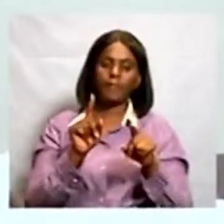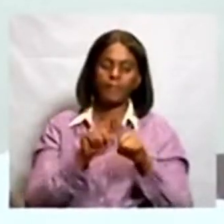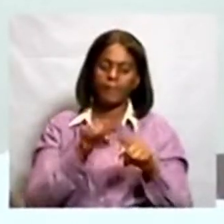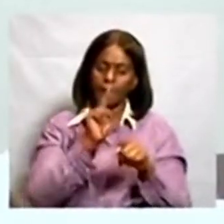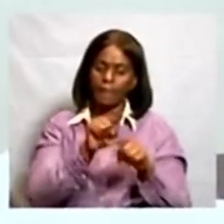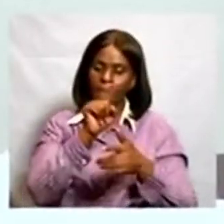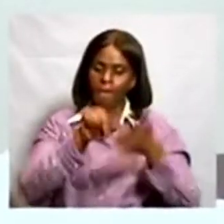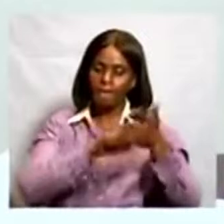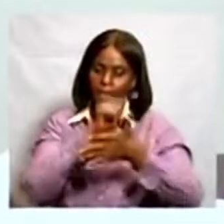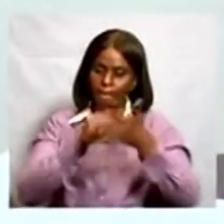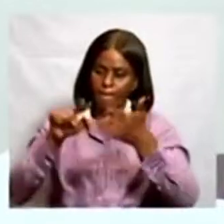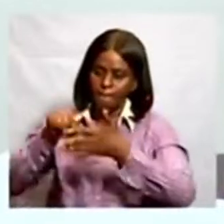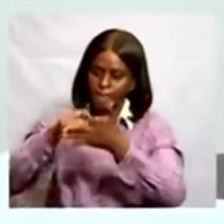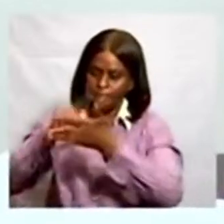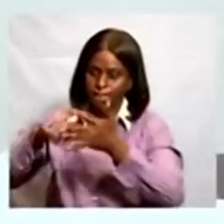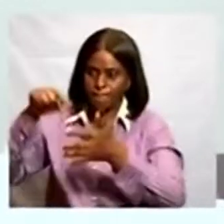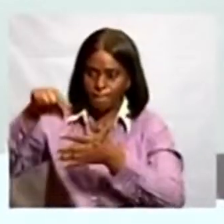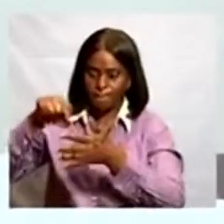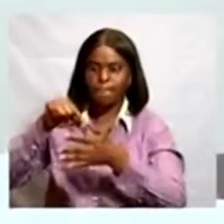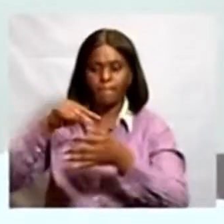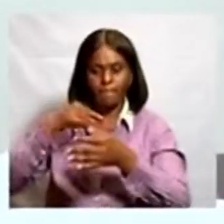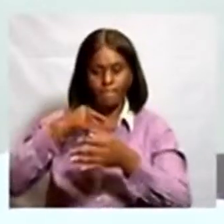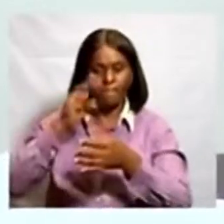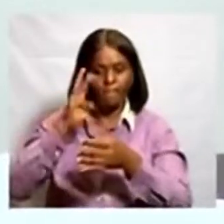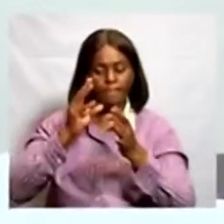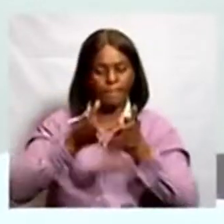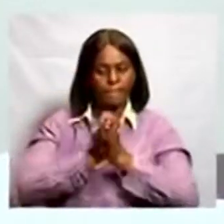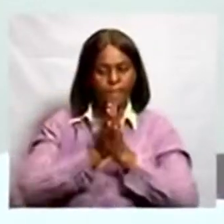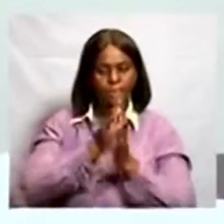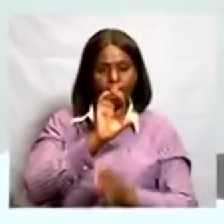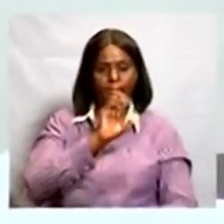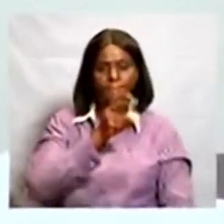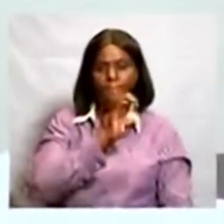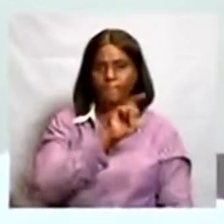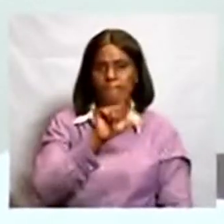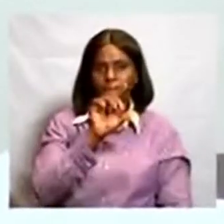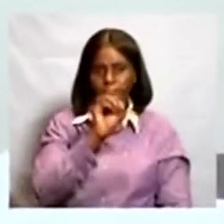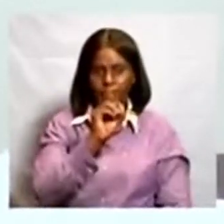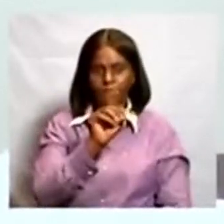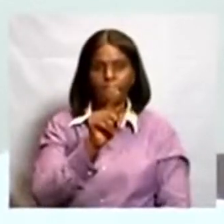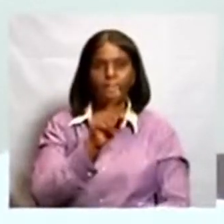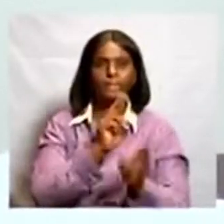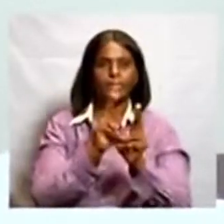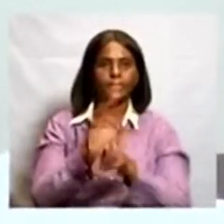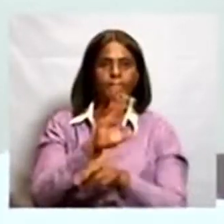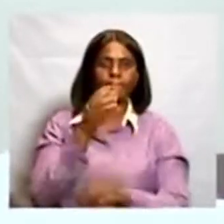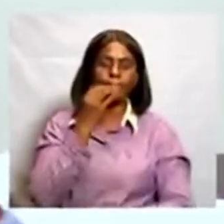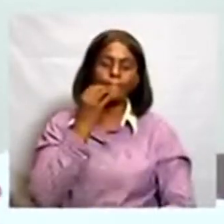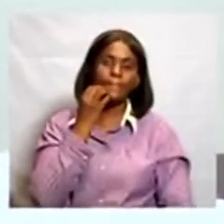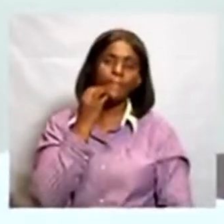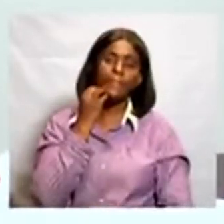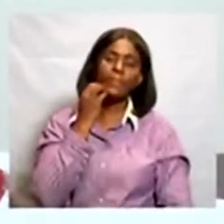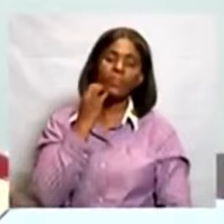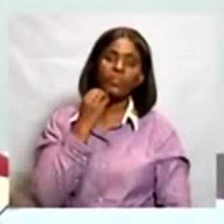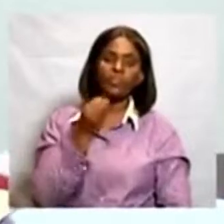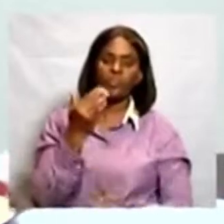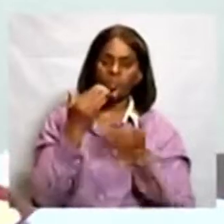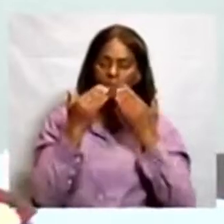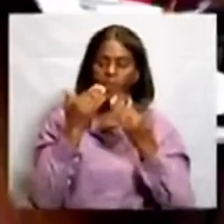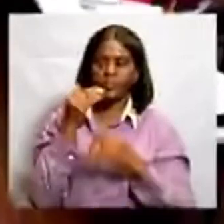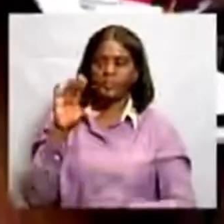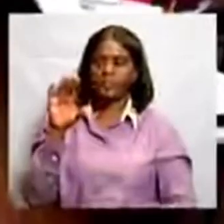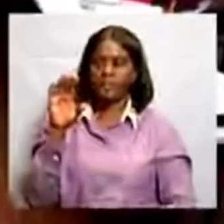the deregistration of a qualification, I think I'll ask Mr. Jello to respond to that. Thank you, CEO,